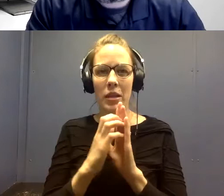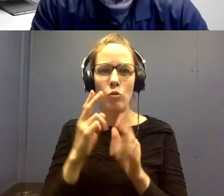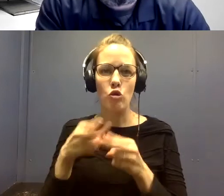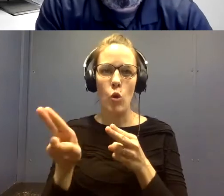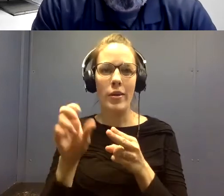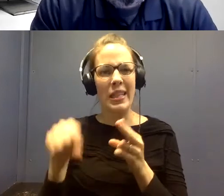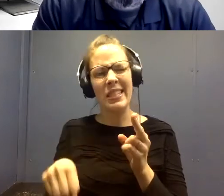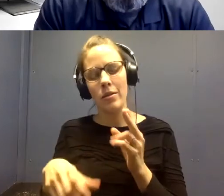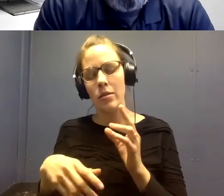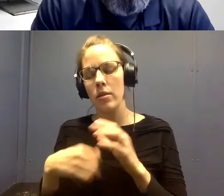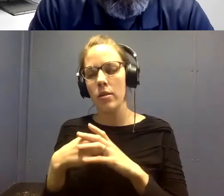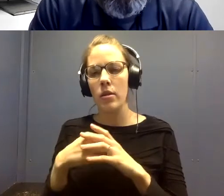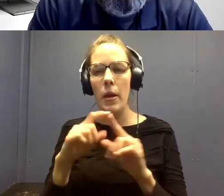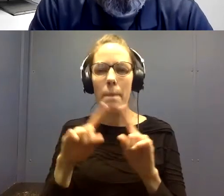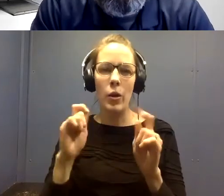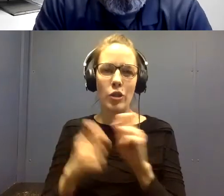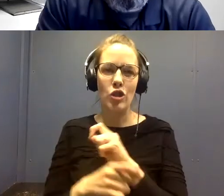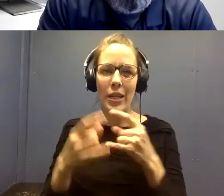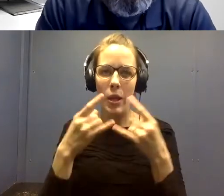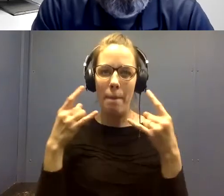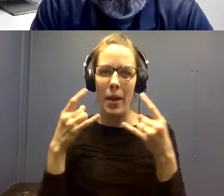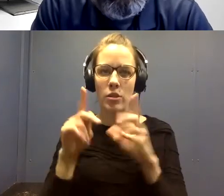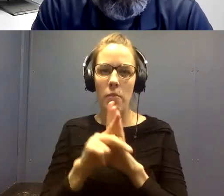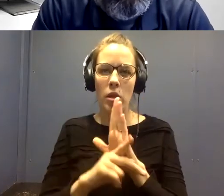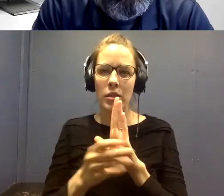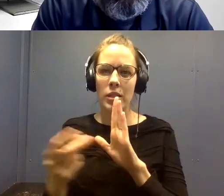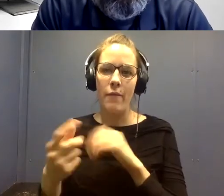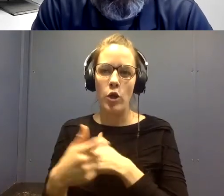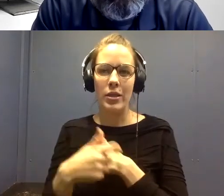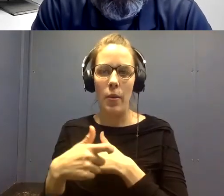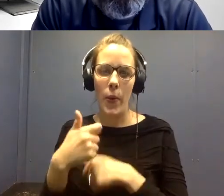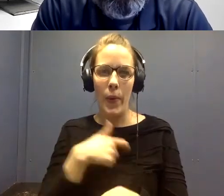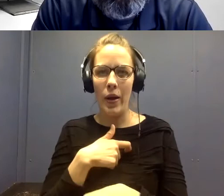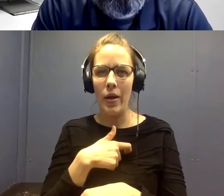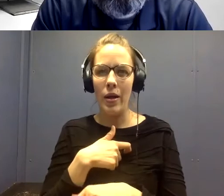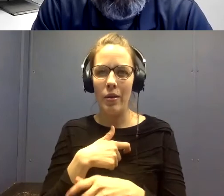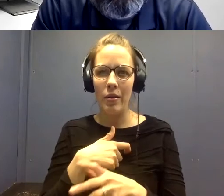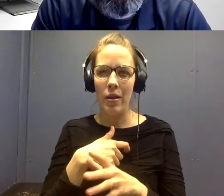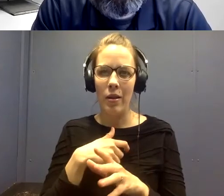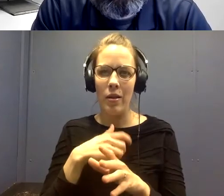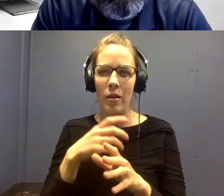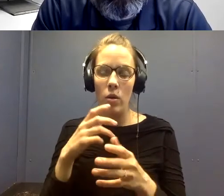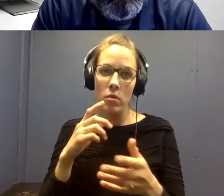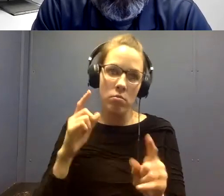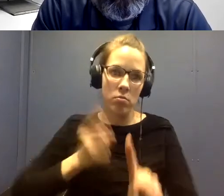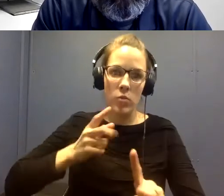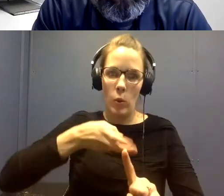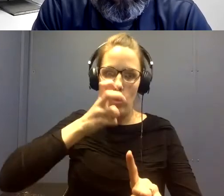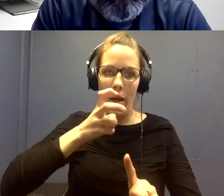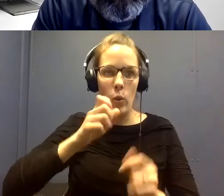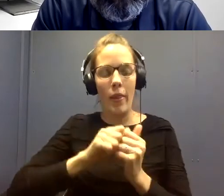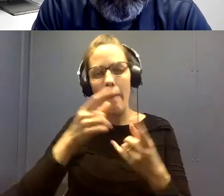we've changed our mask policy several times. So we were wall to wall with masks. We were